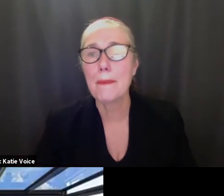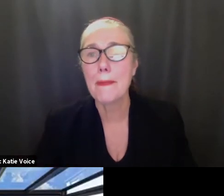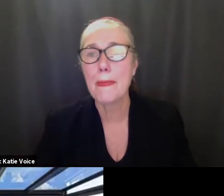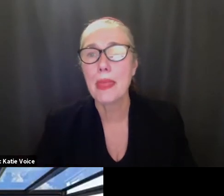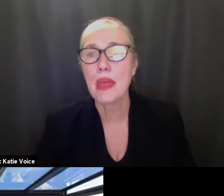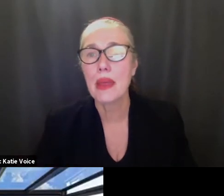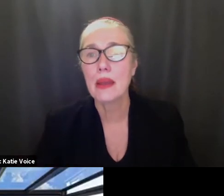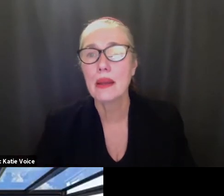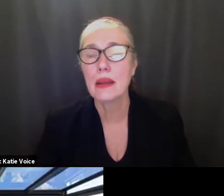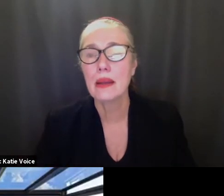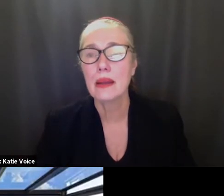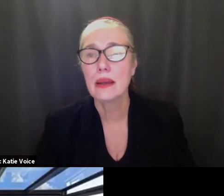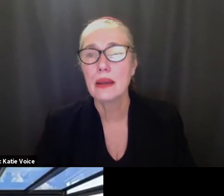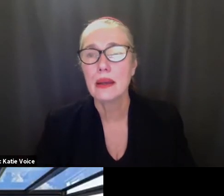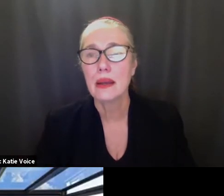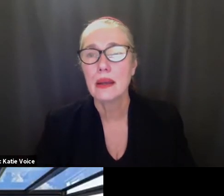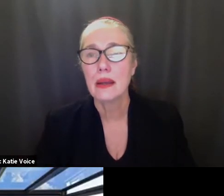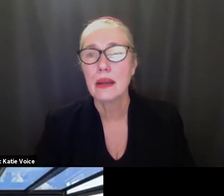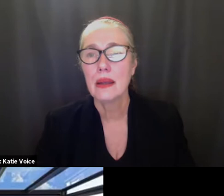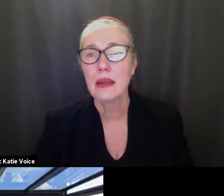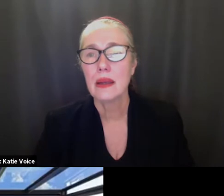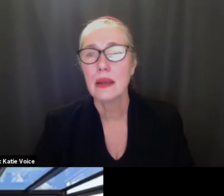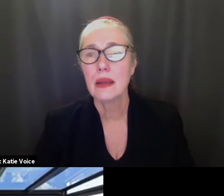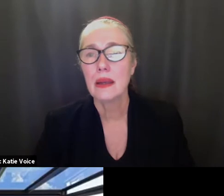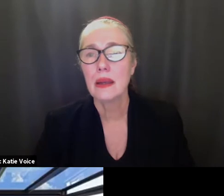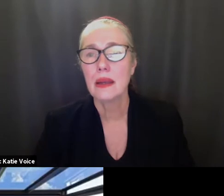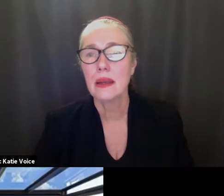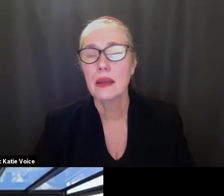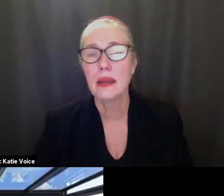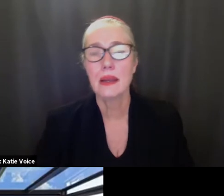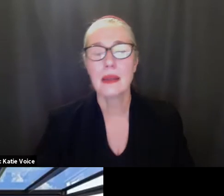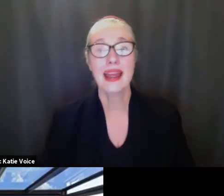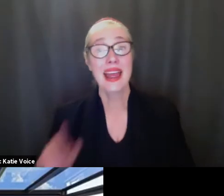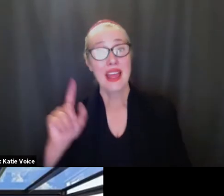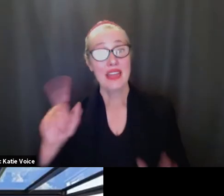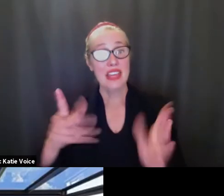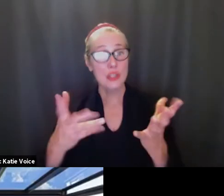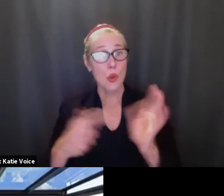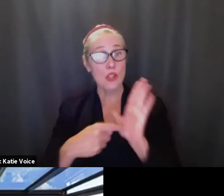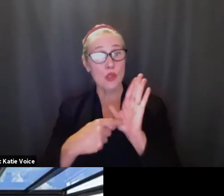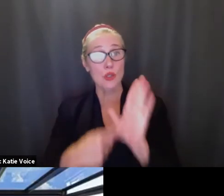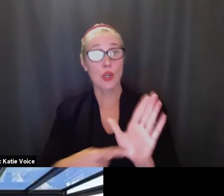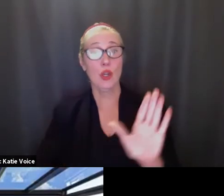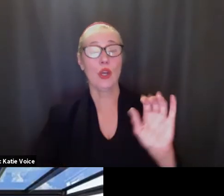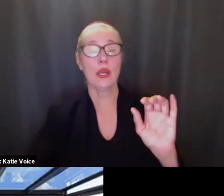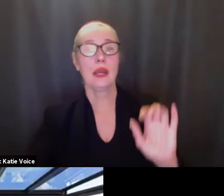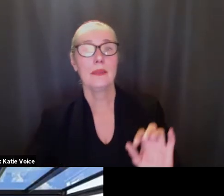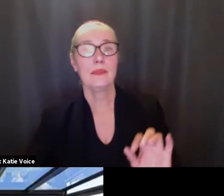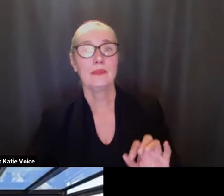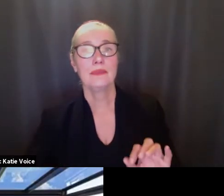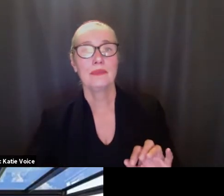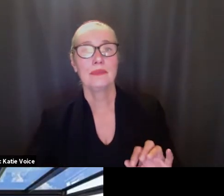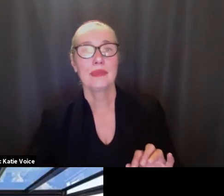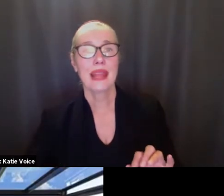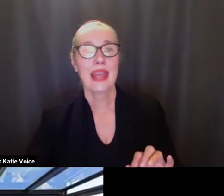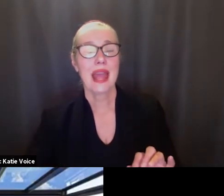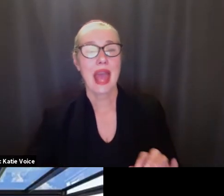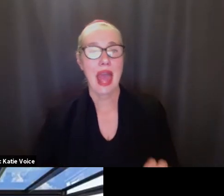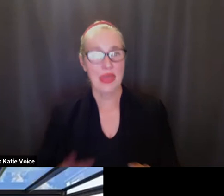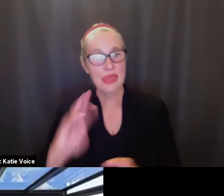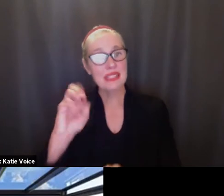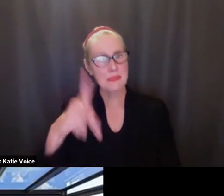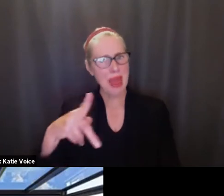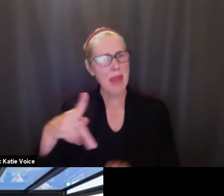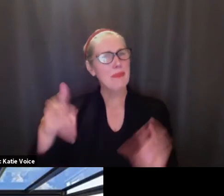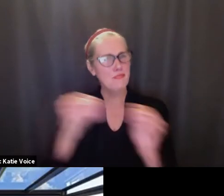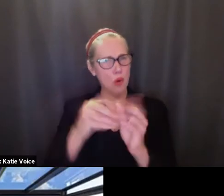and as mentioned the website right now for folks that want to take a look at the maps at the conclusion this at greater detail um even